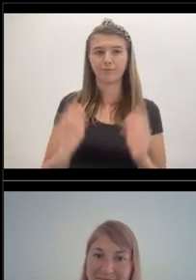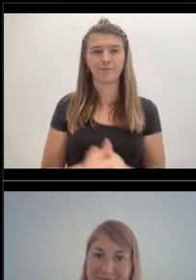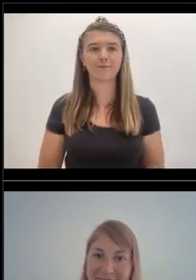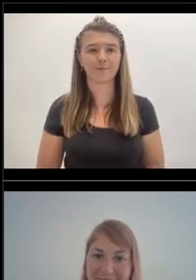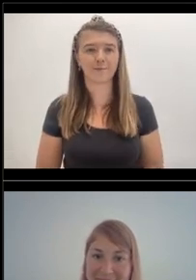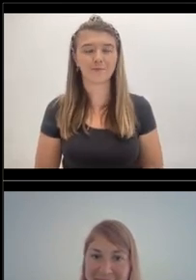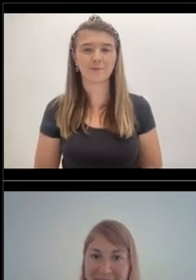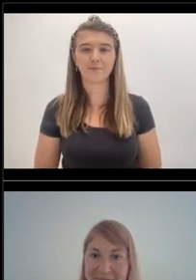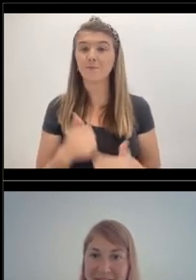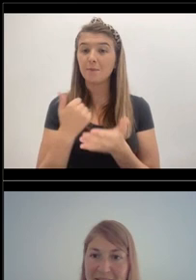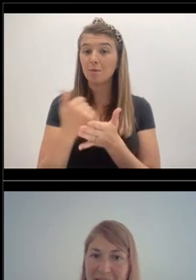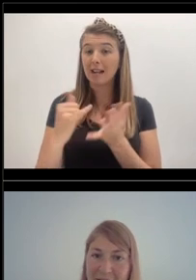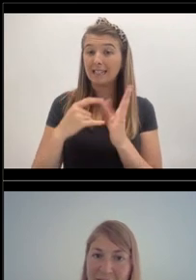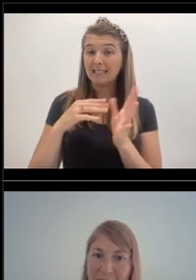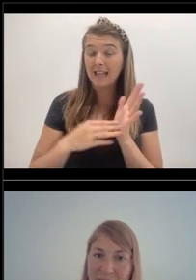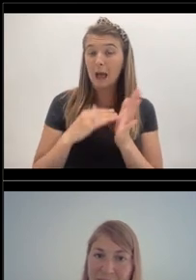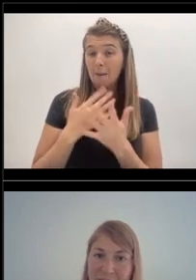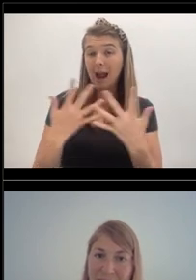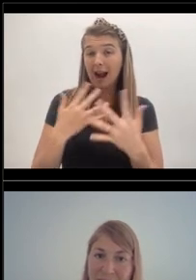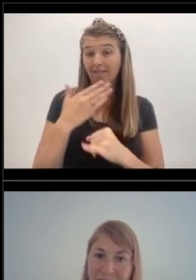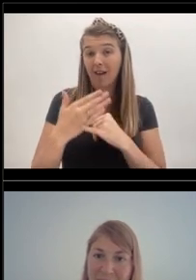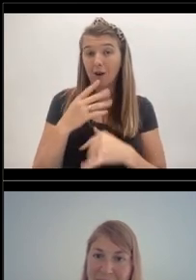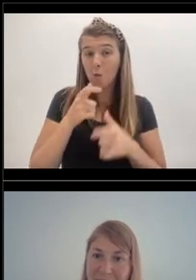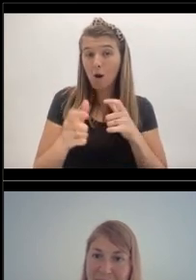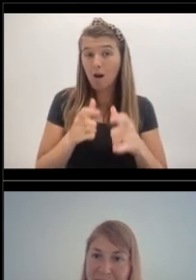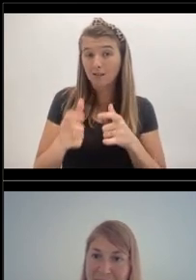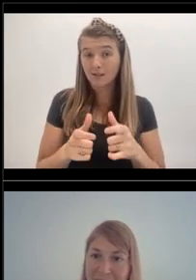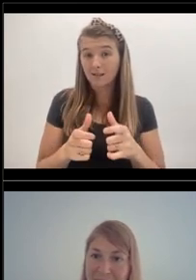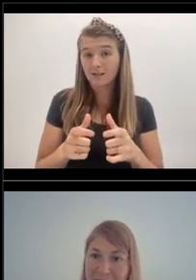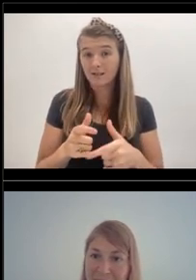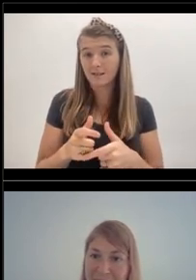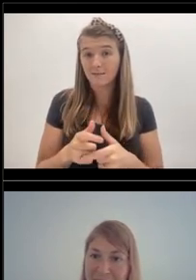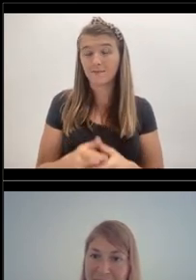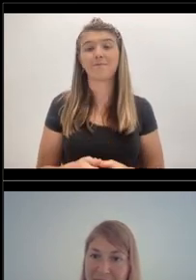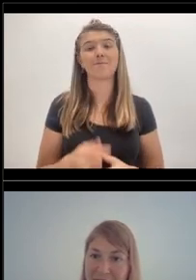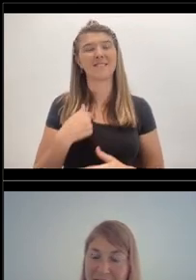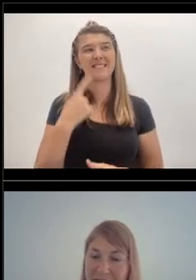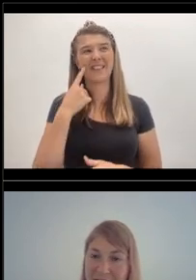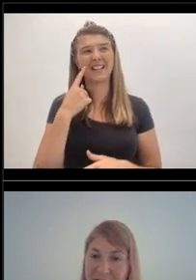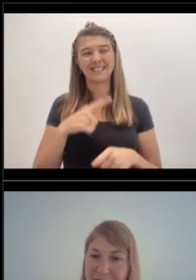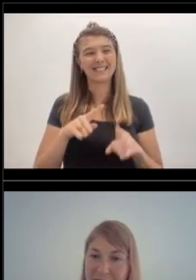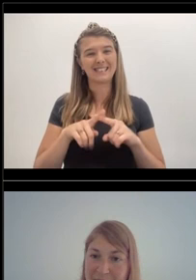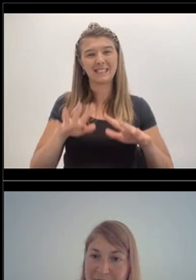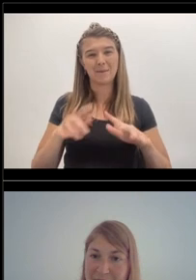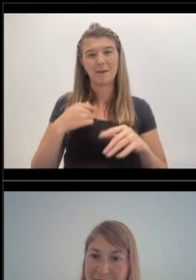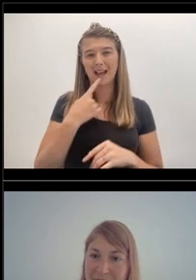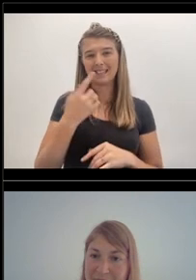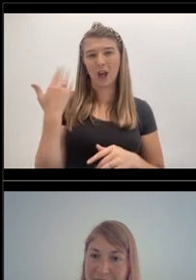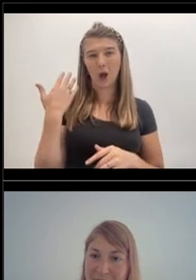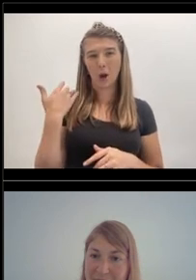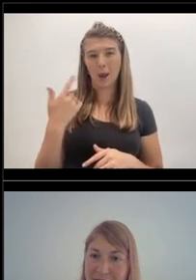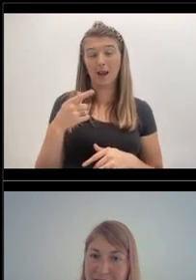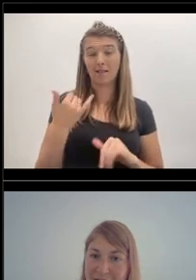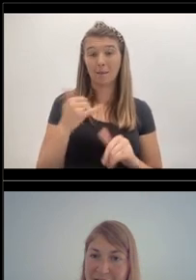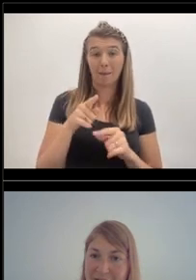Brilliant. Sam, do you have any final words on that? I think, as I alluded to earlier, you can have a different waste infrastructure than